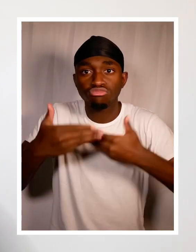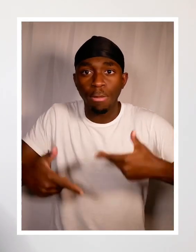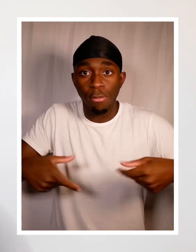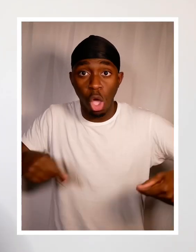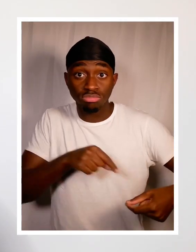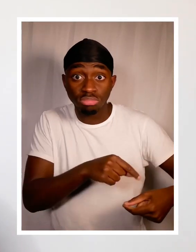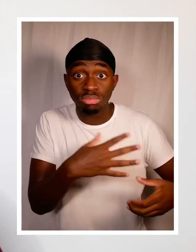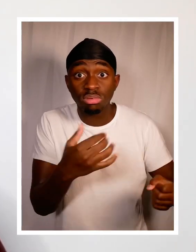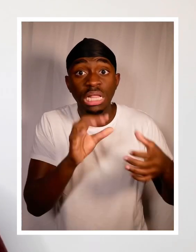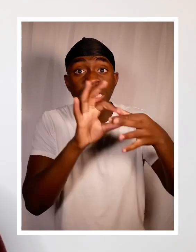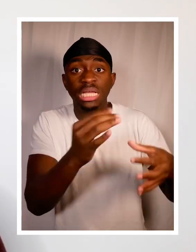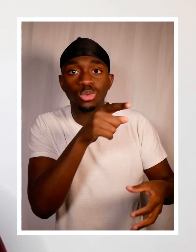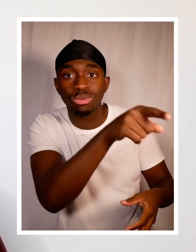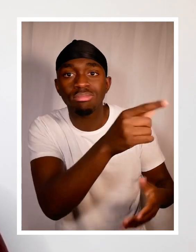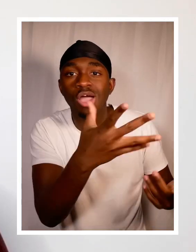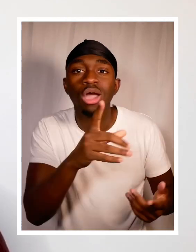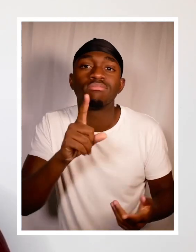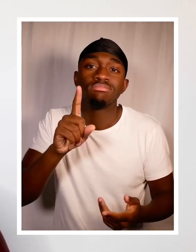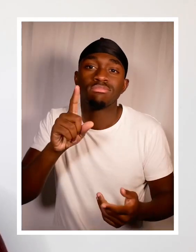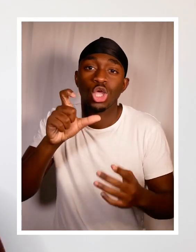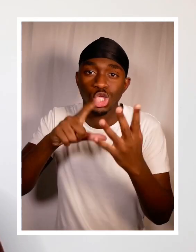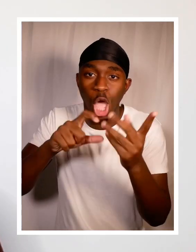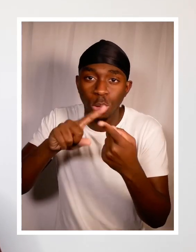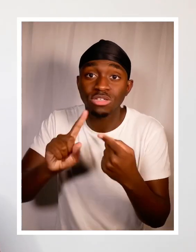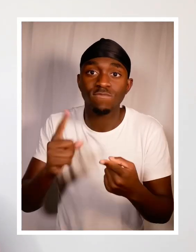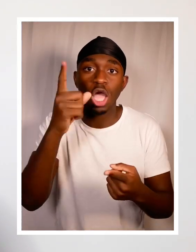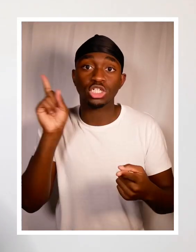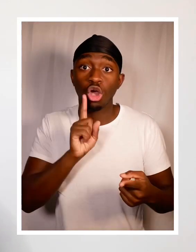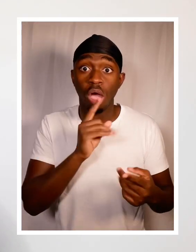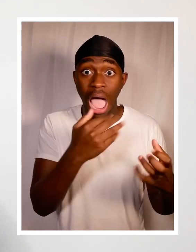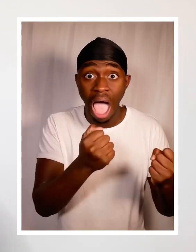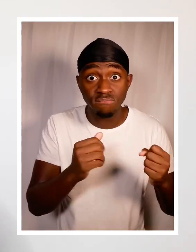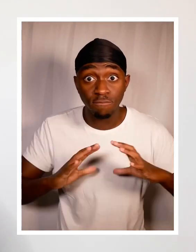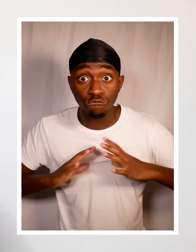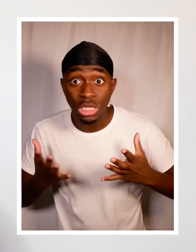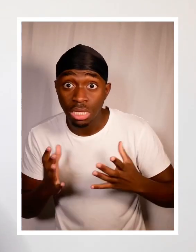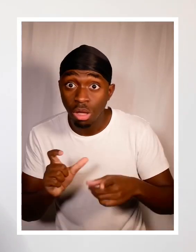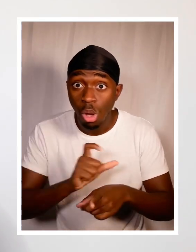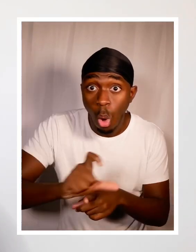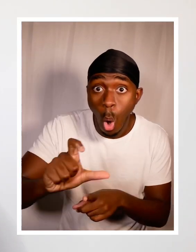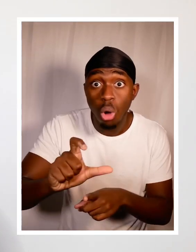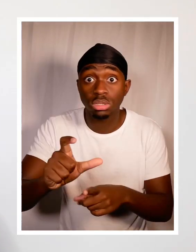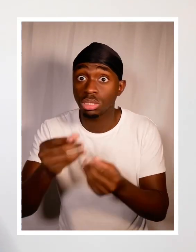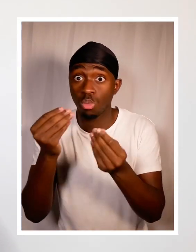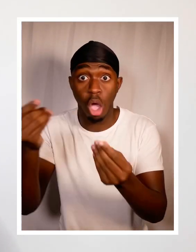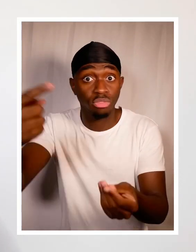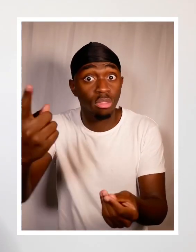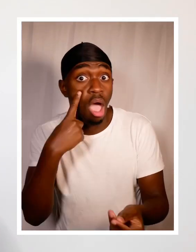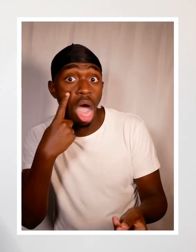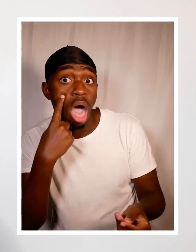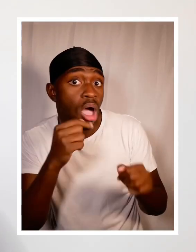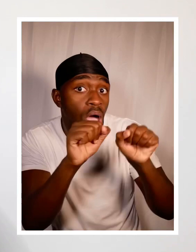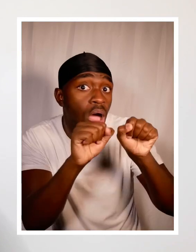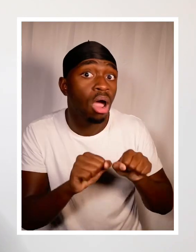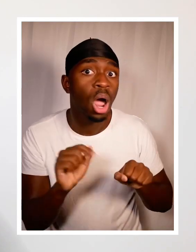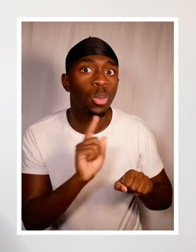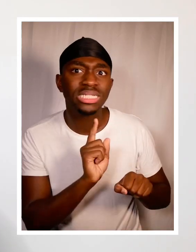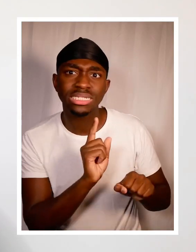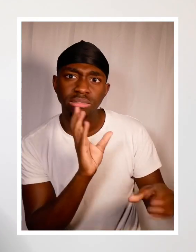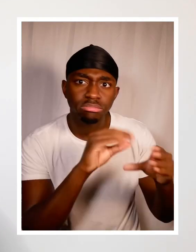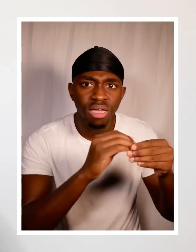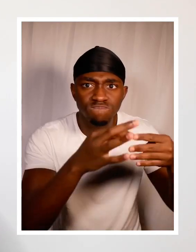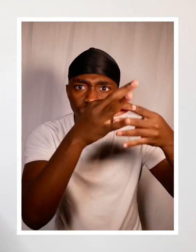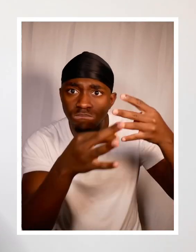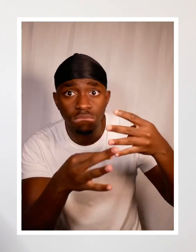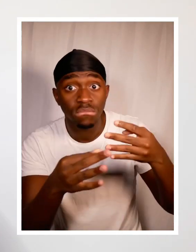yeah i hope you guys found this video useful thank you so much for watching as you can see i'm trying to